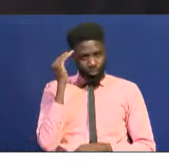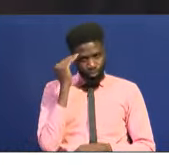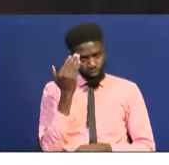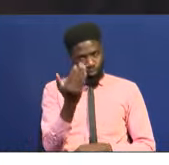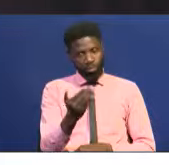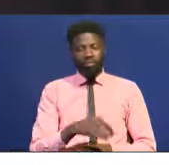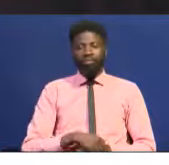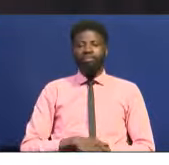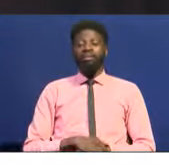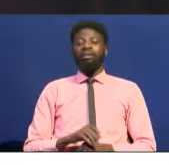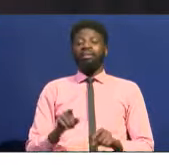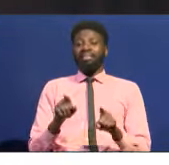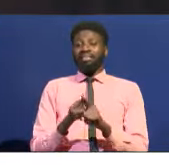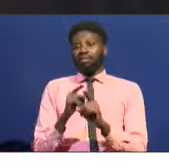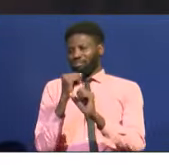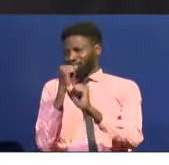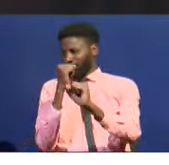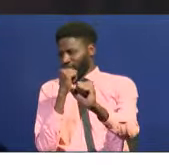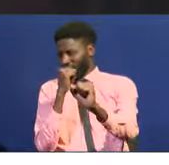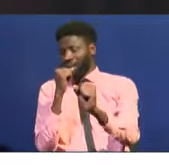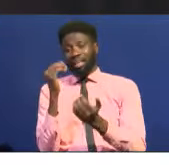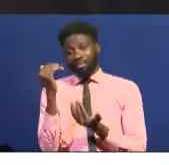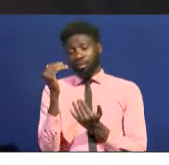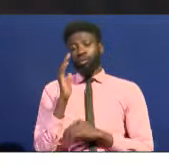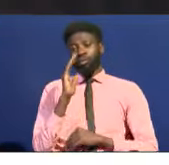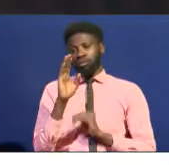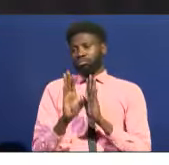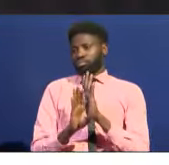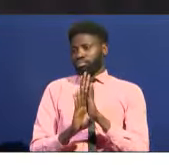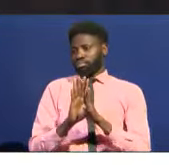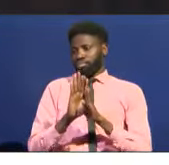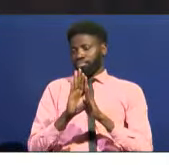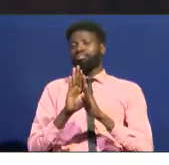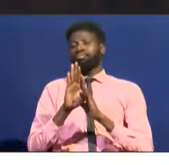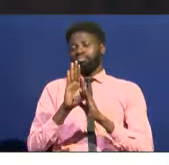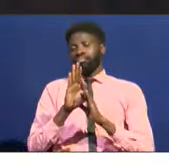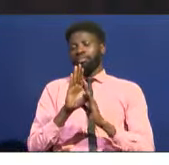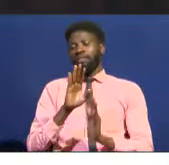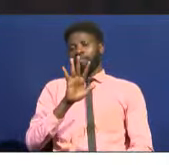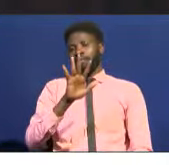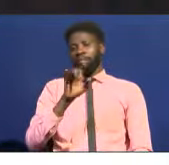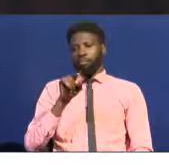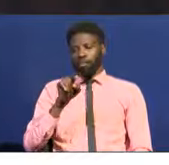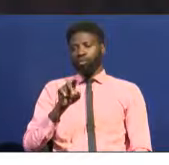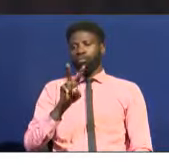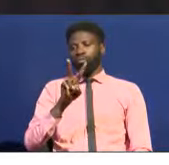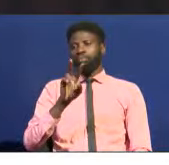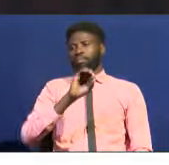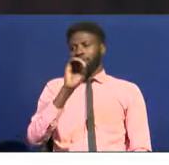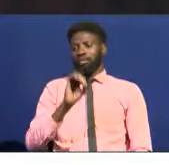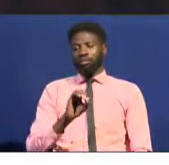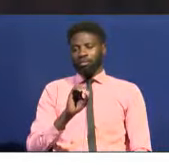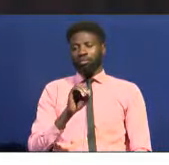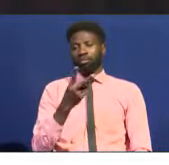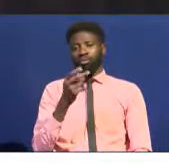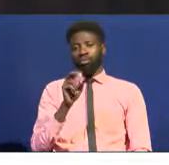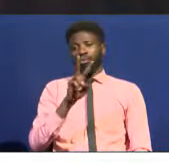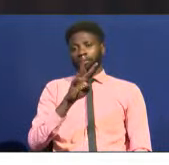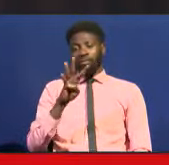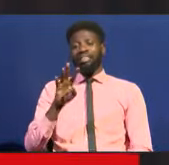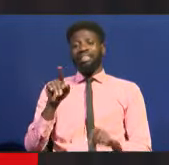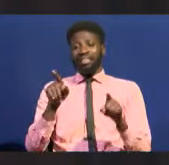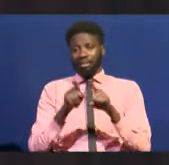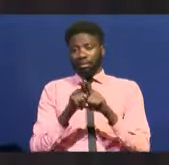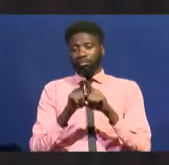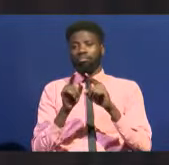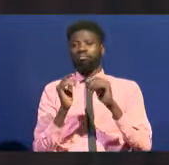And the growth is expected to moderate at 5.2% in 2024 and move to 5.4%